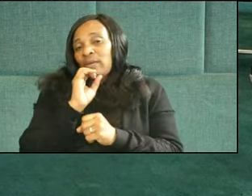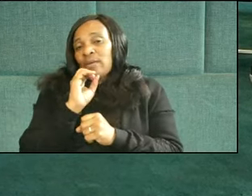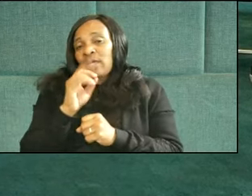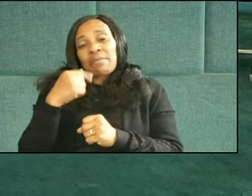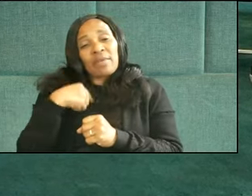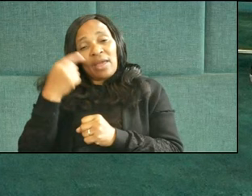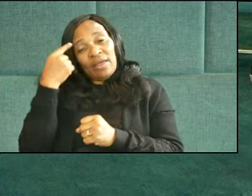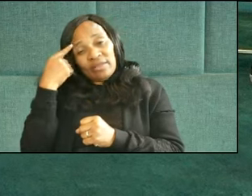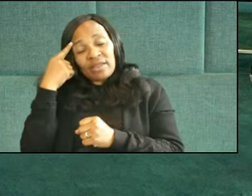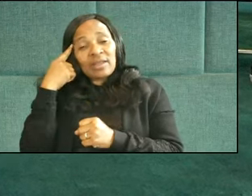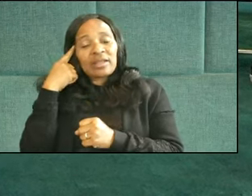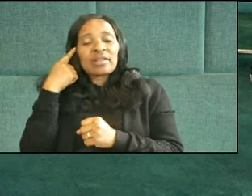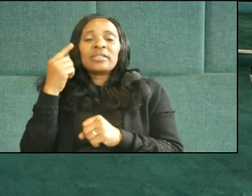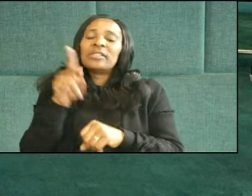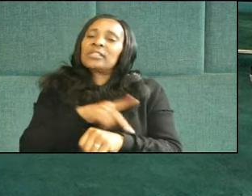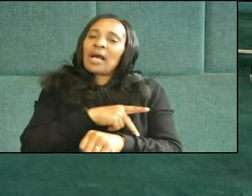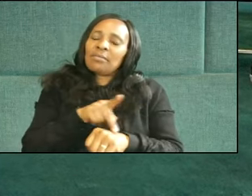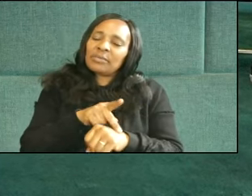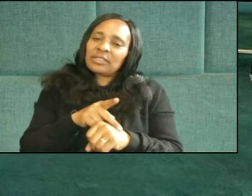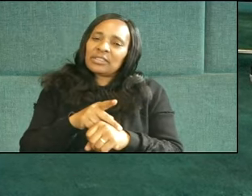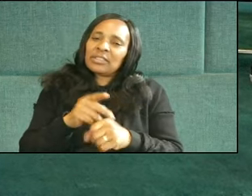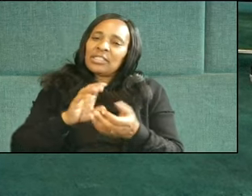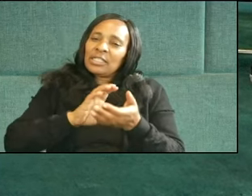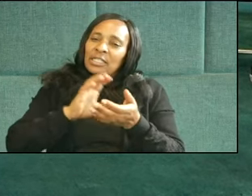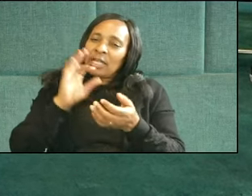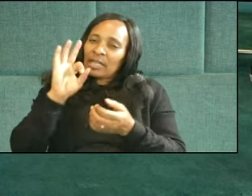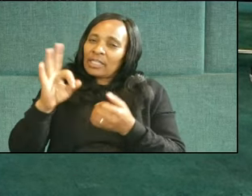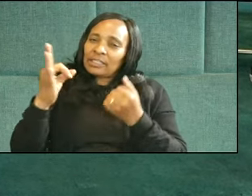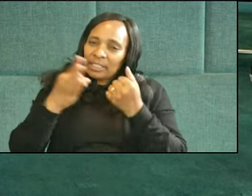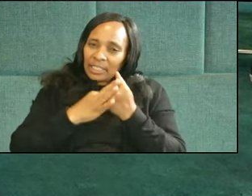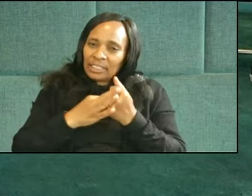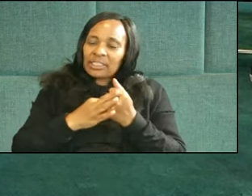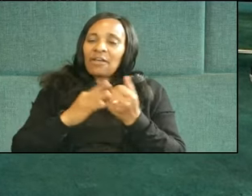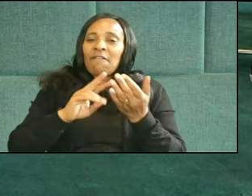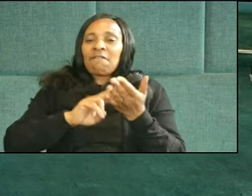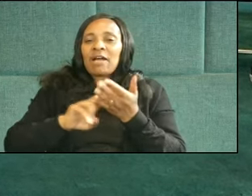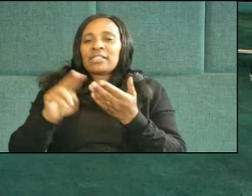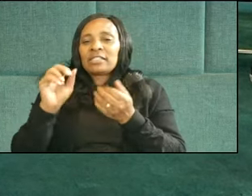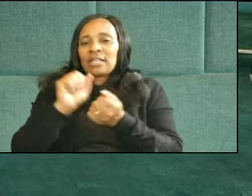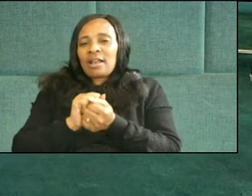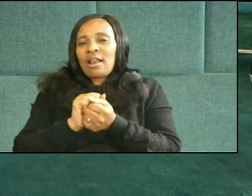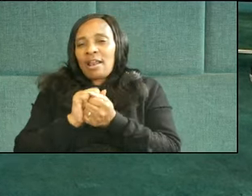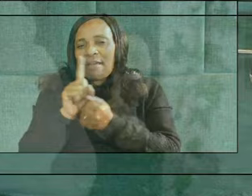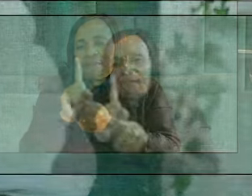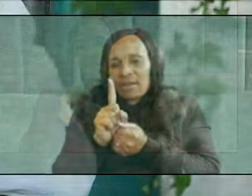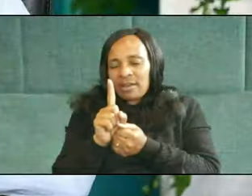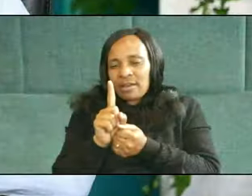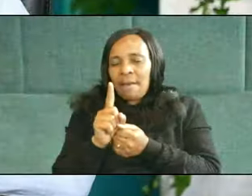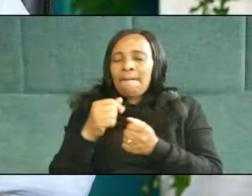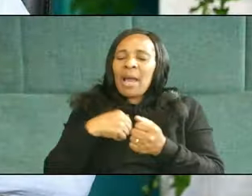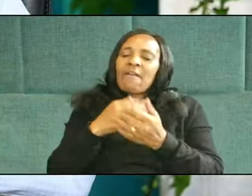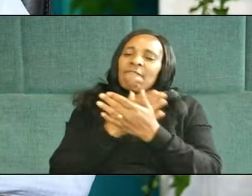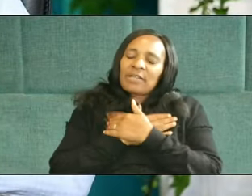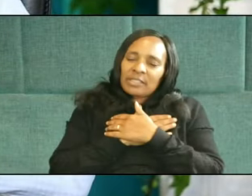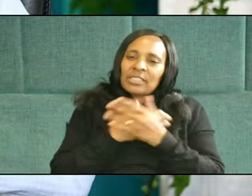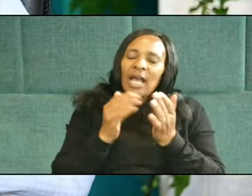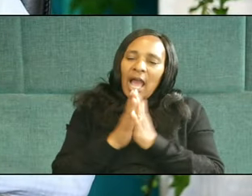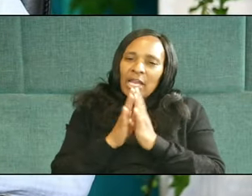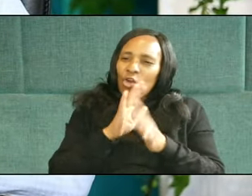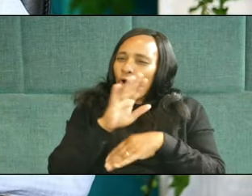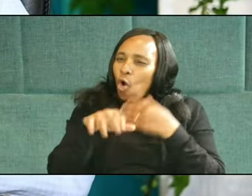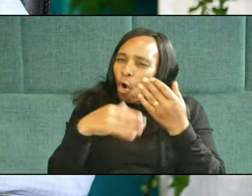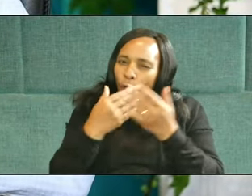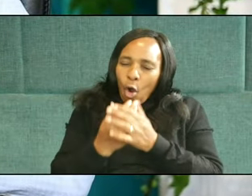I think Psalms 38, verse 11. Mm-hmm. My friends and companions avoid